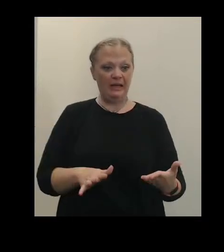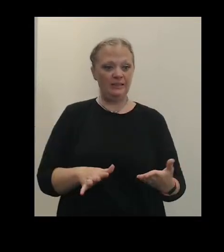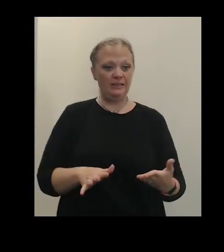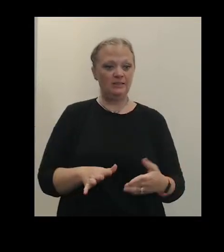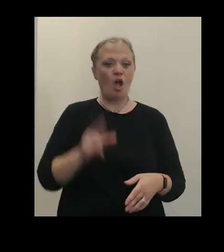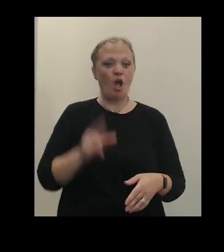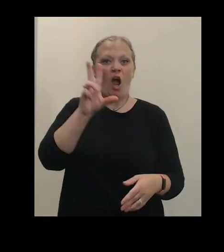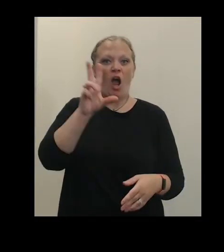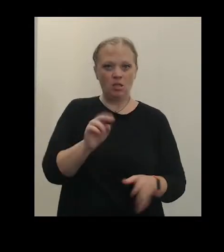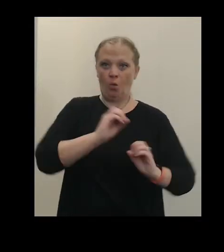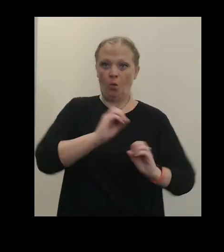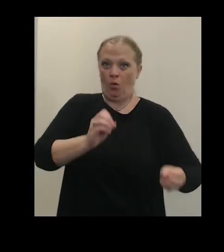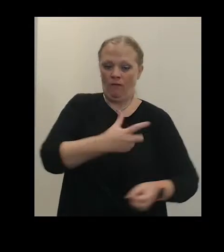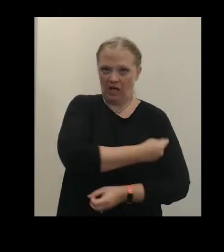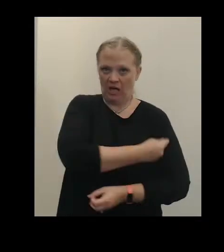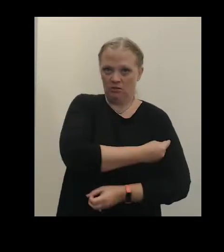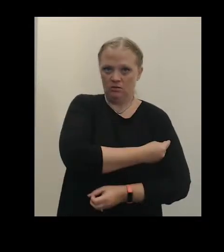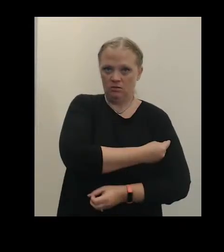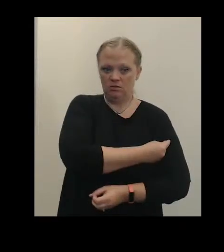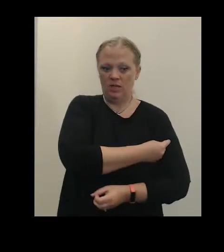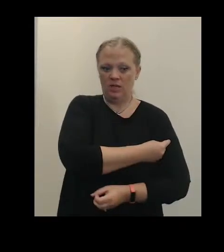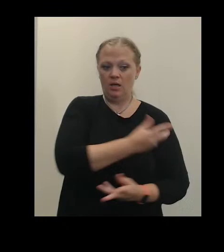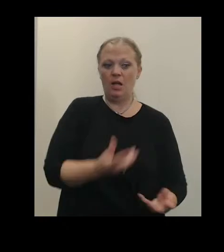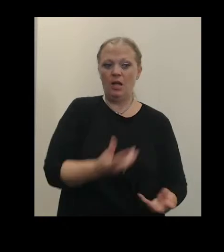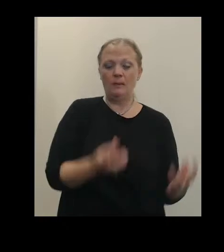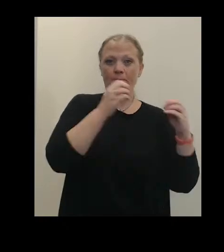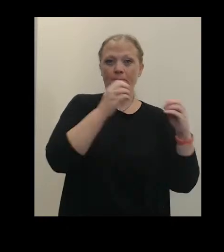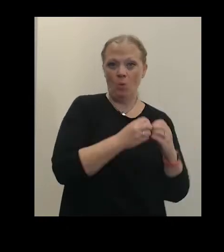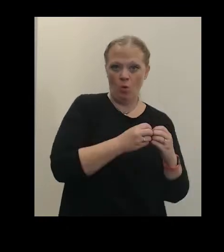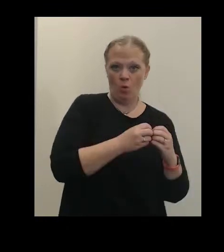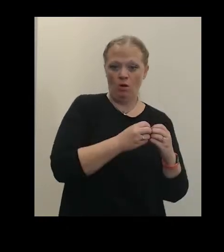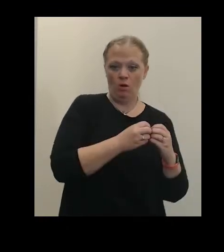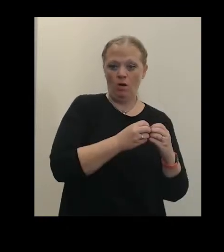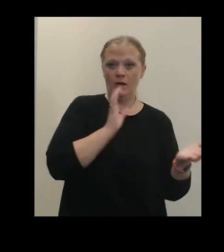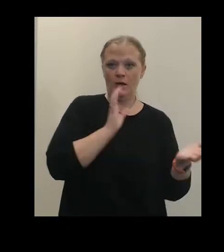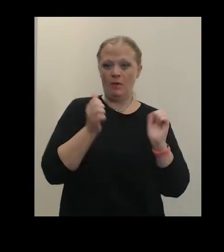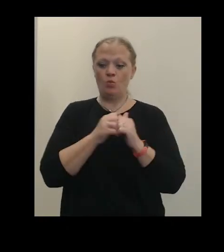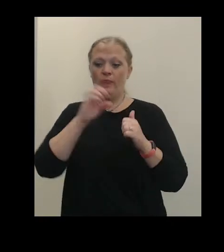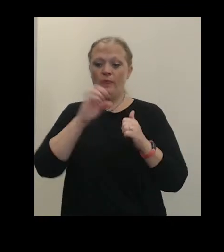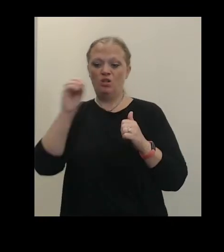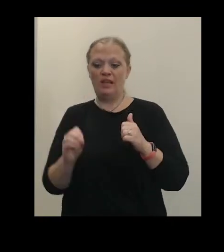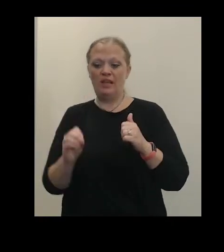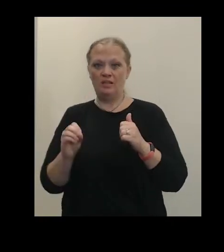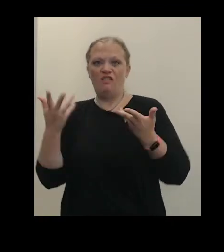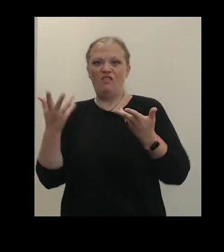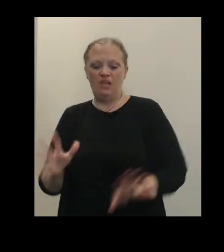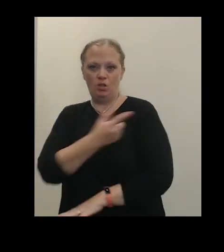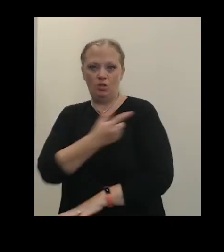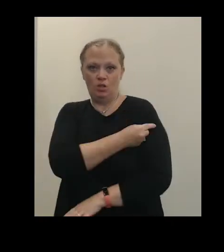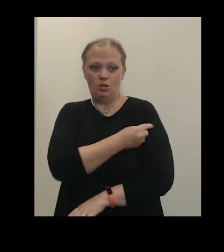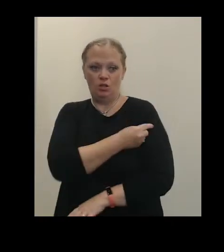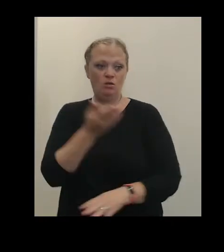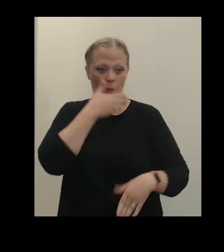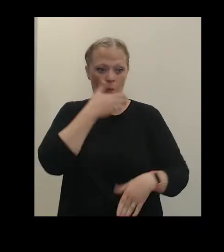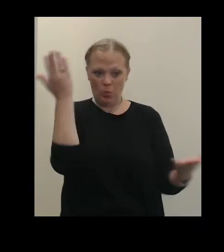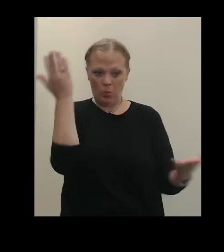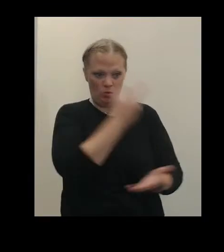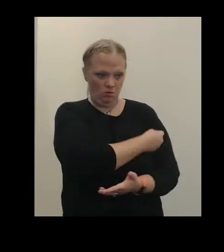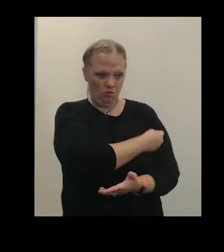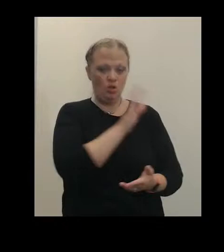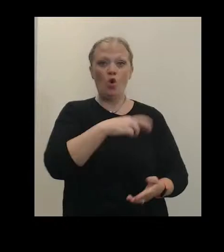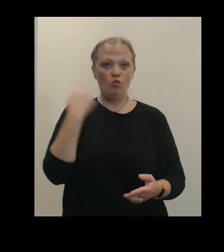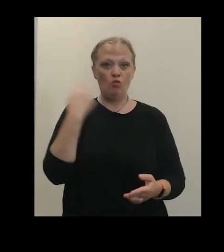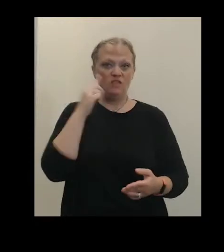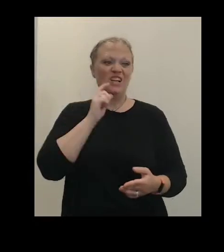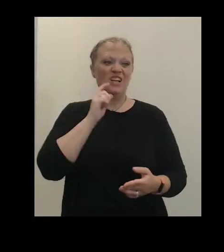unvaccinated is much greater based on the percentage of those who are vaccinated. So if you're unvaccinated, your risk of serious